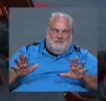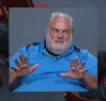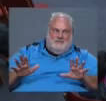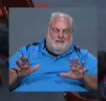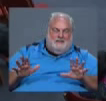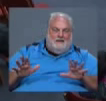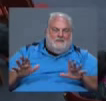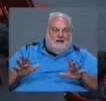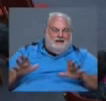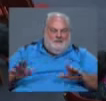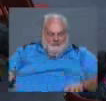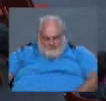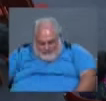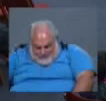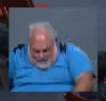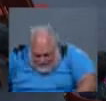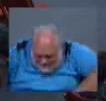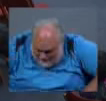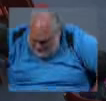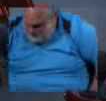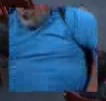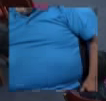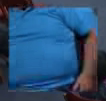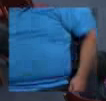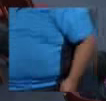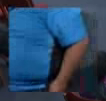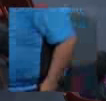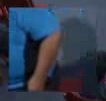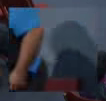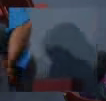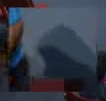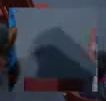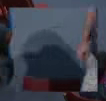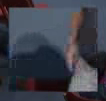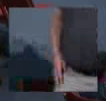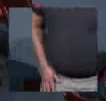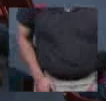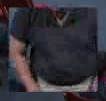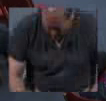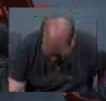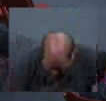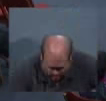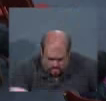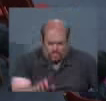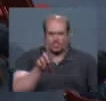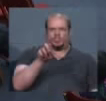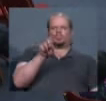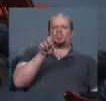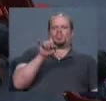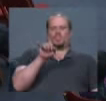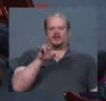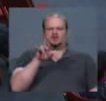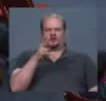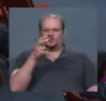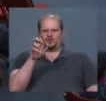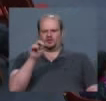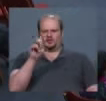Director Hendricks, you're recognized, please. My question is to Tom. Who else received this piece of paper that you gave me?